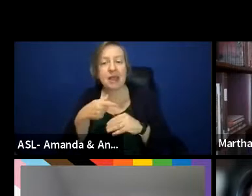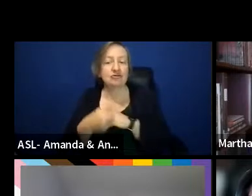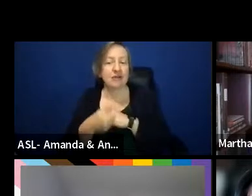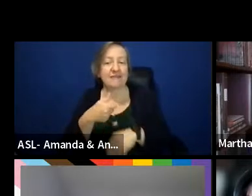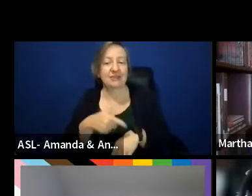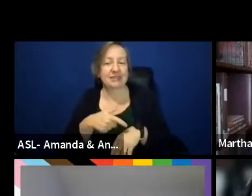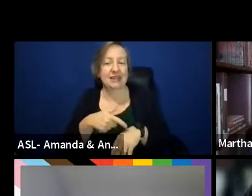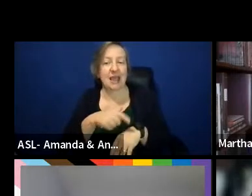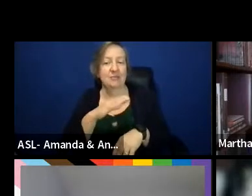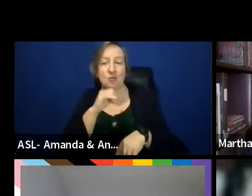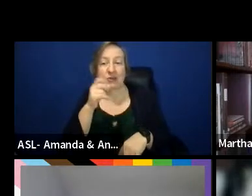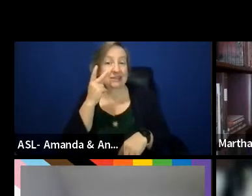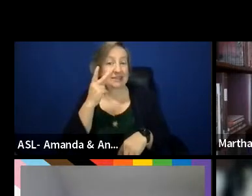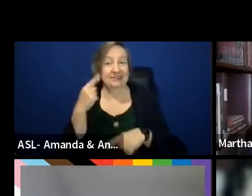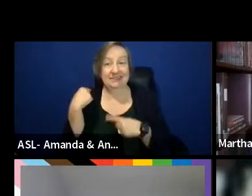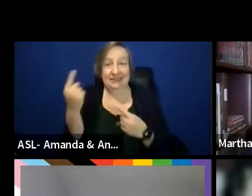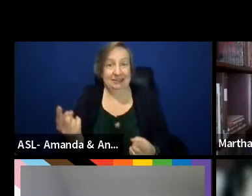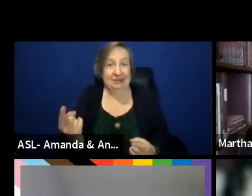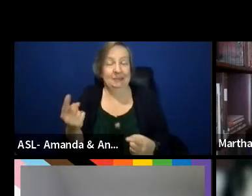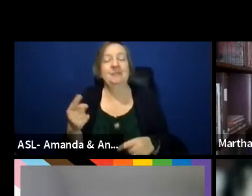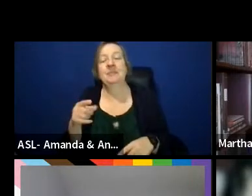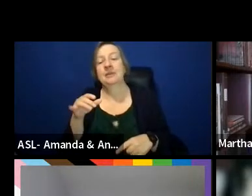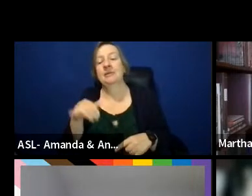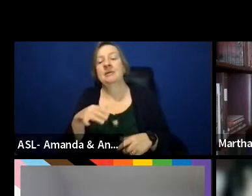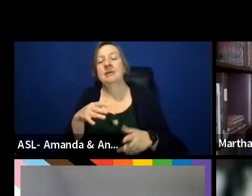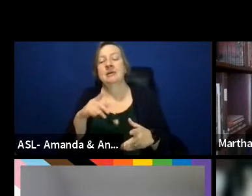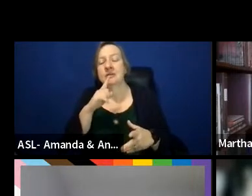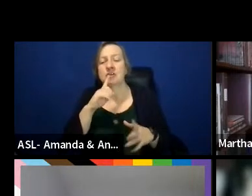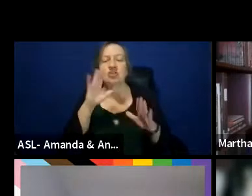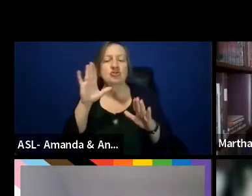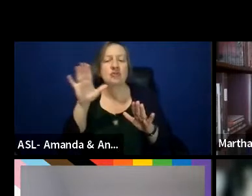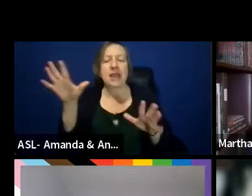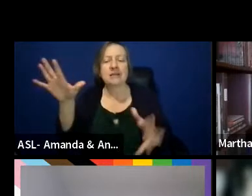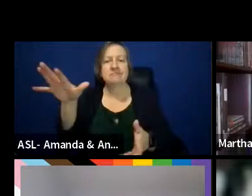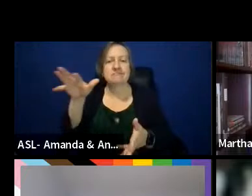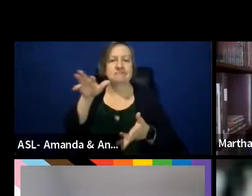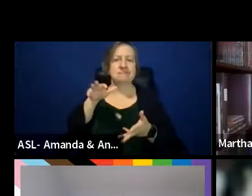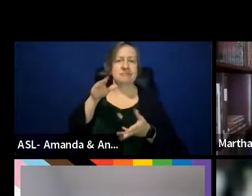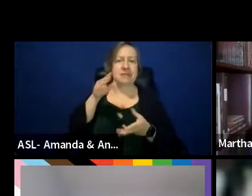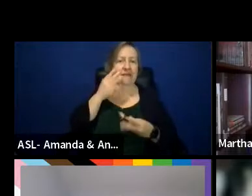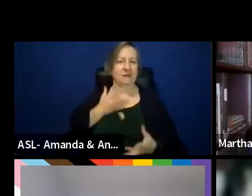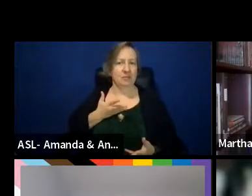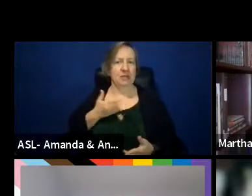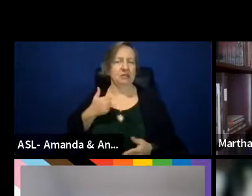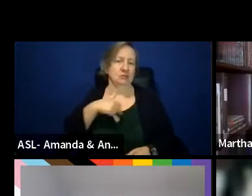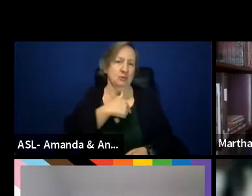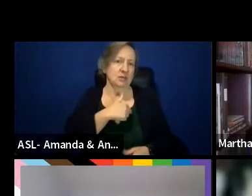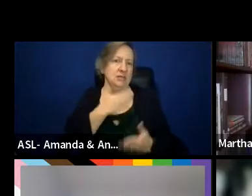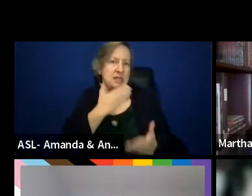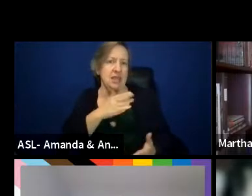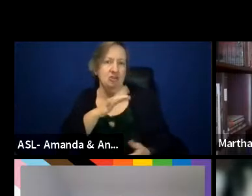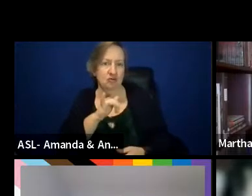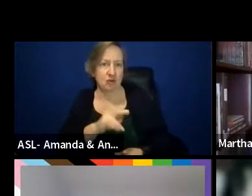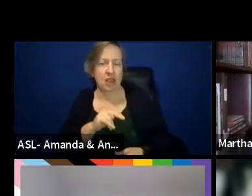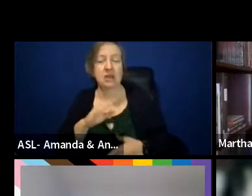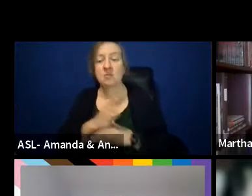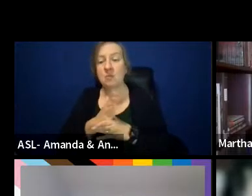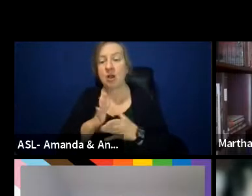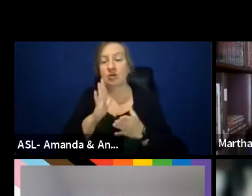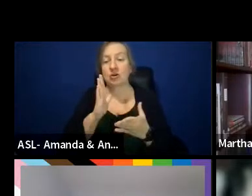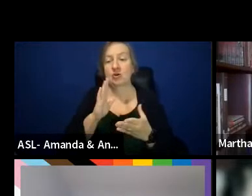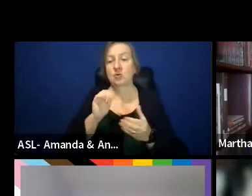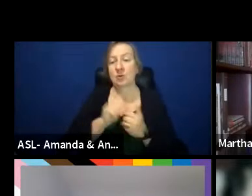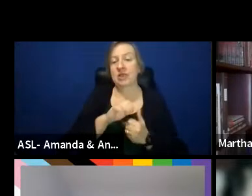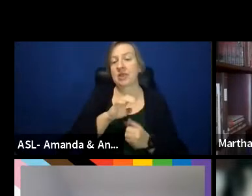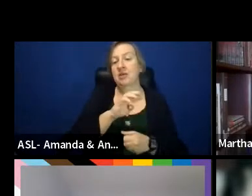hadn't seen recently. So again, very curated, and thank you, Ryan, for that. And then the partnership between Rebecca and Emma